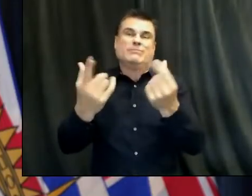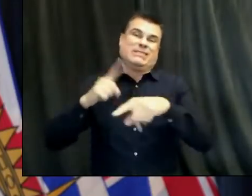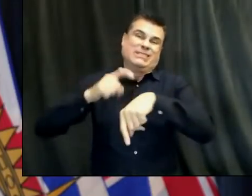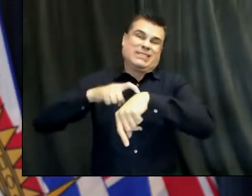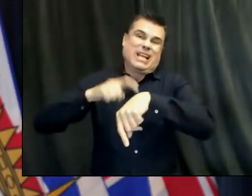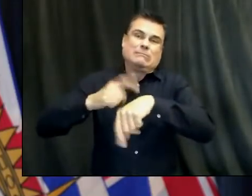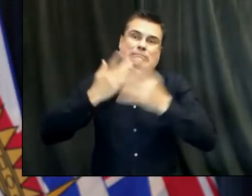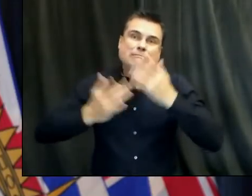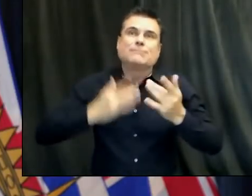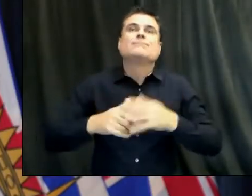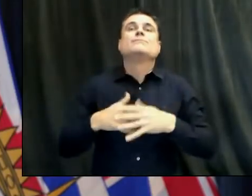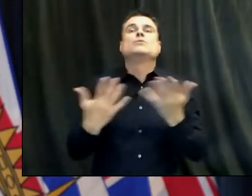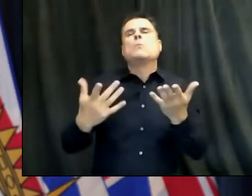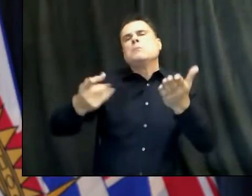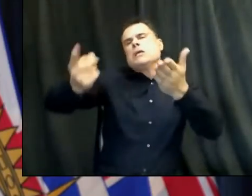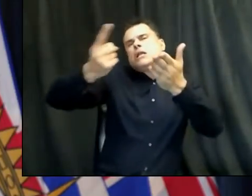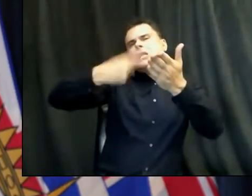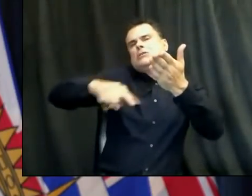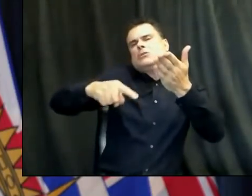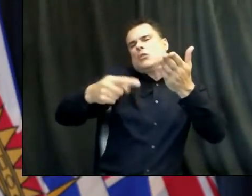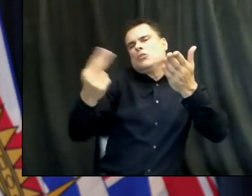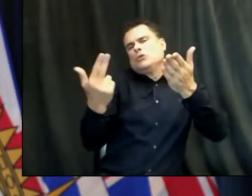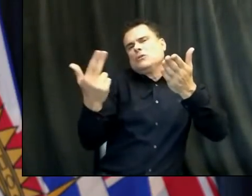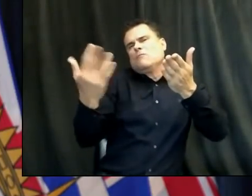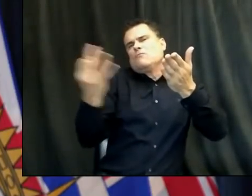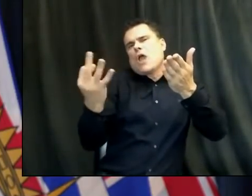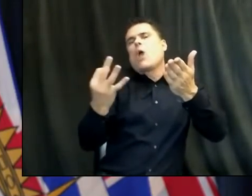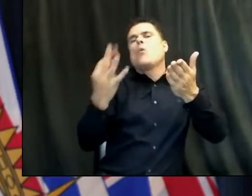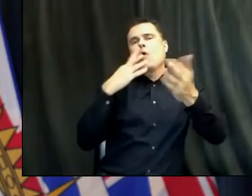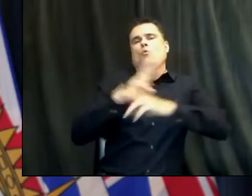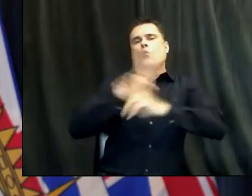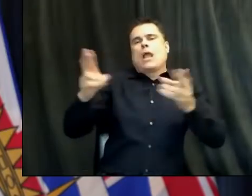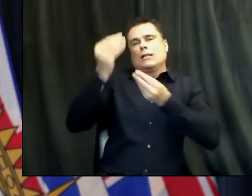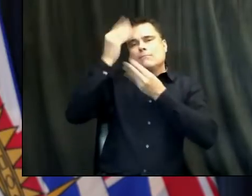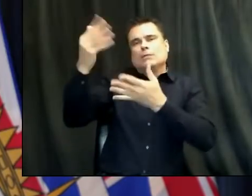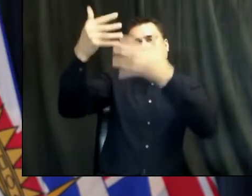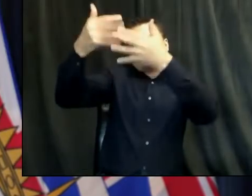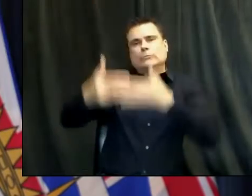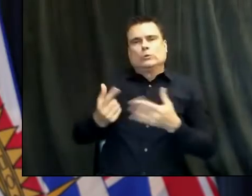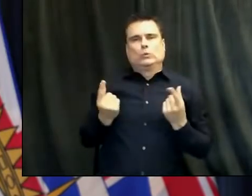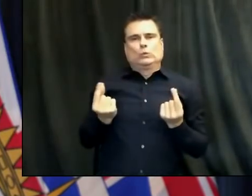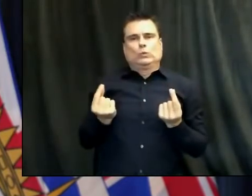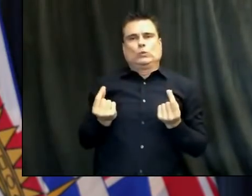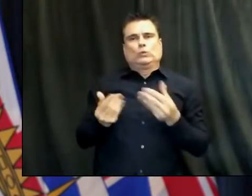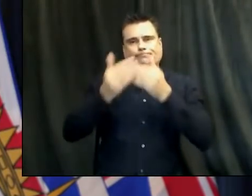will have those posted and more details will be available.